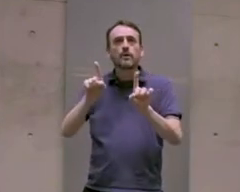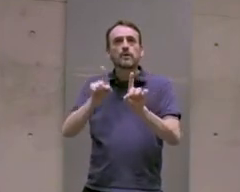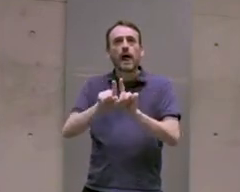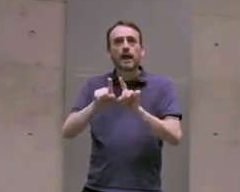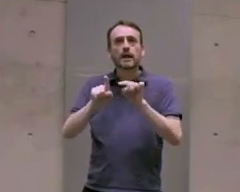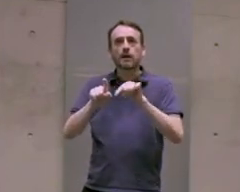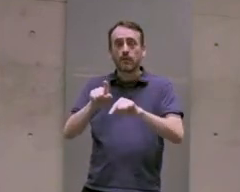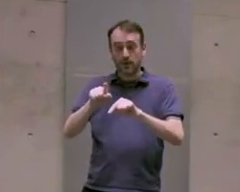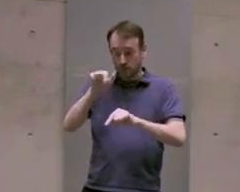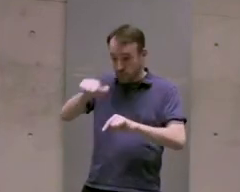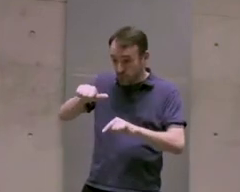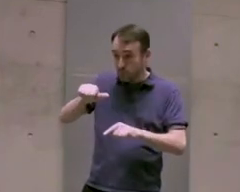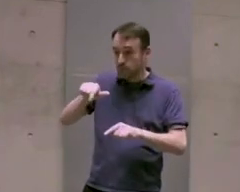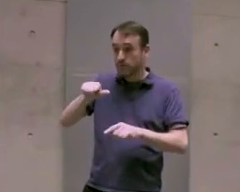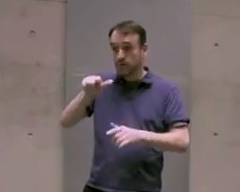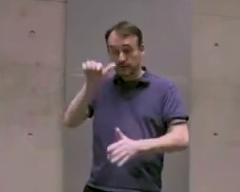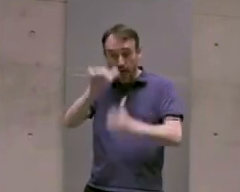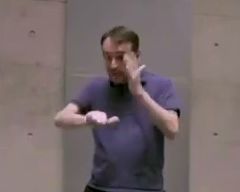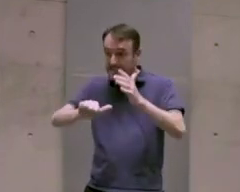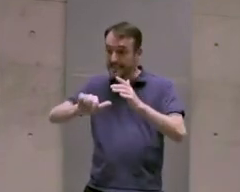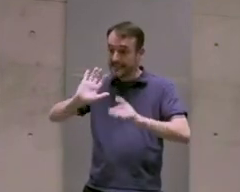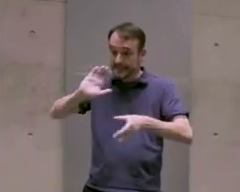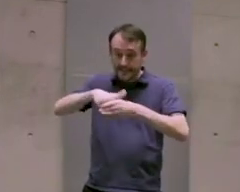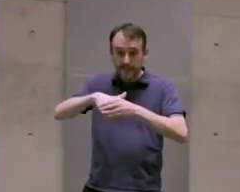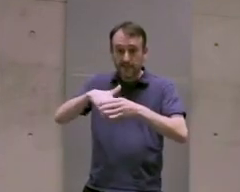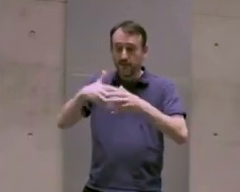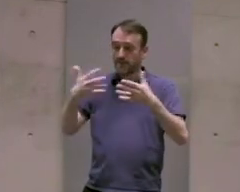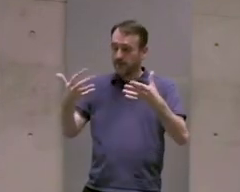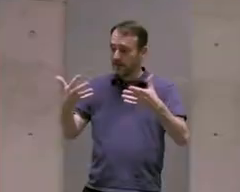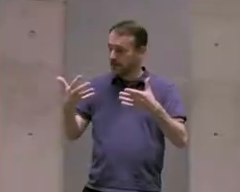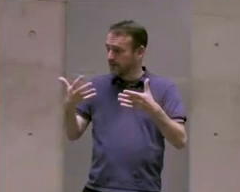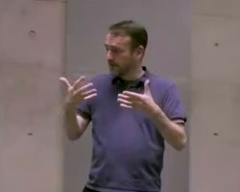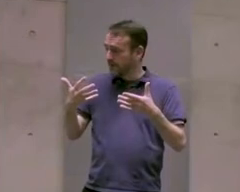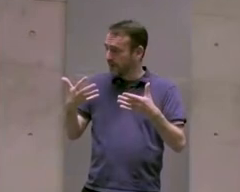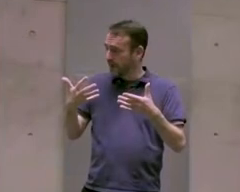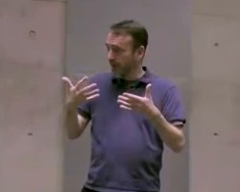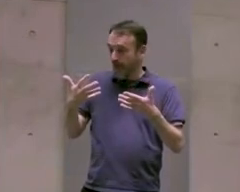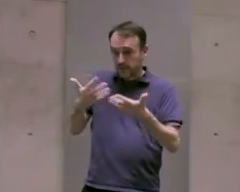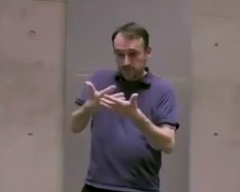given that you kind of, you know, still use today?